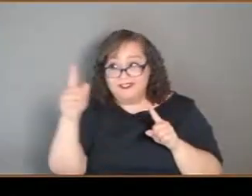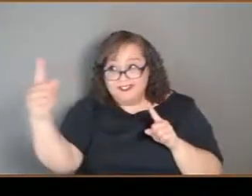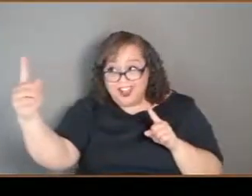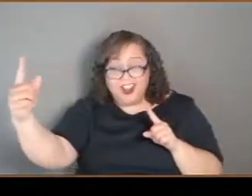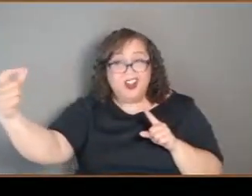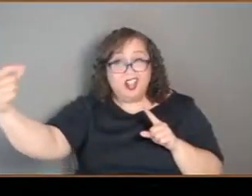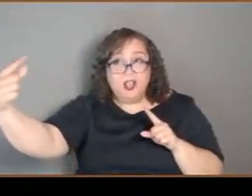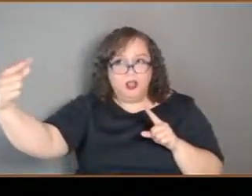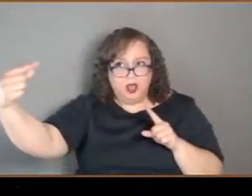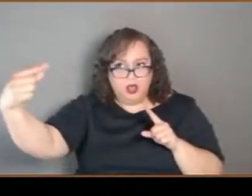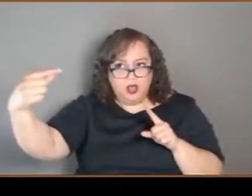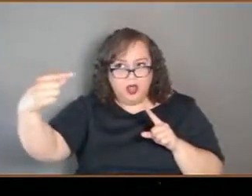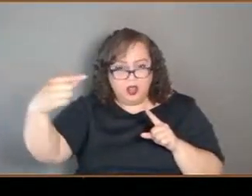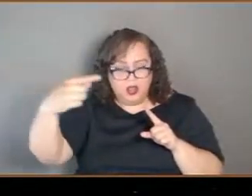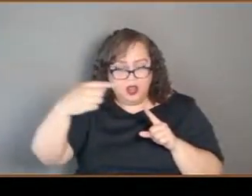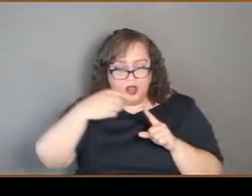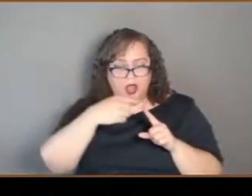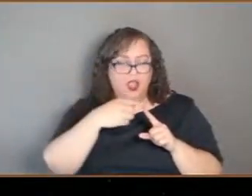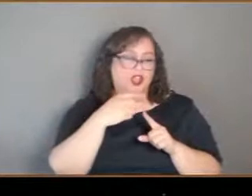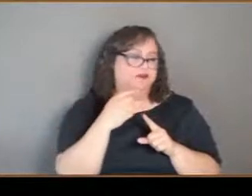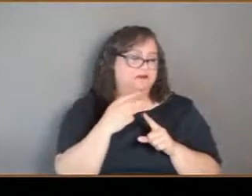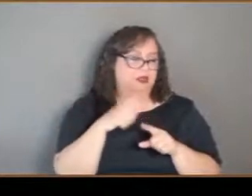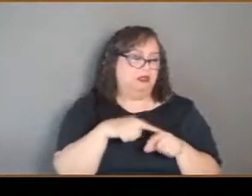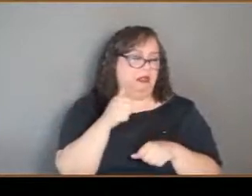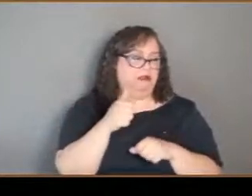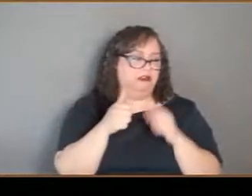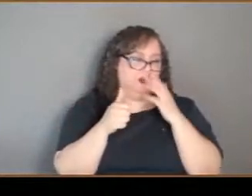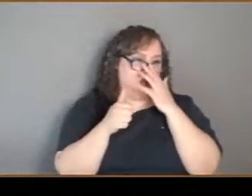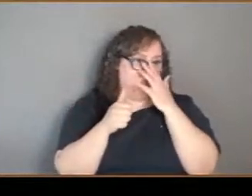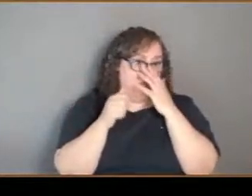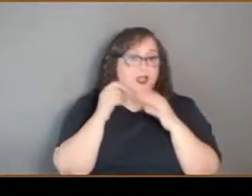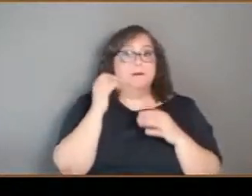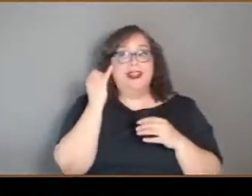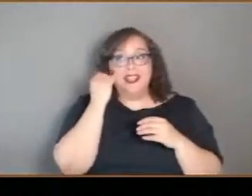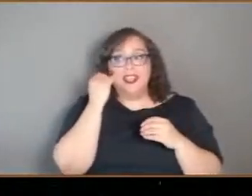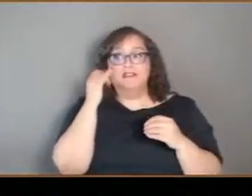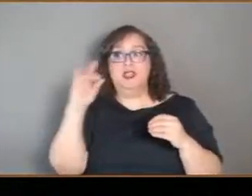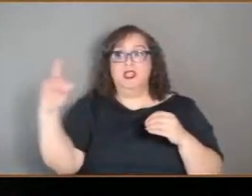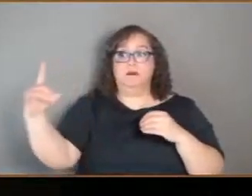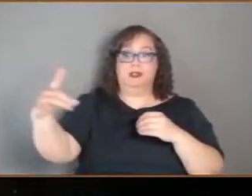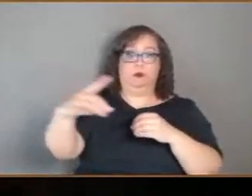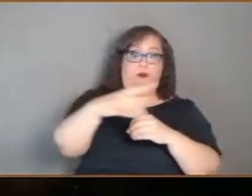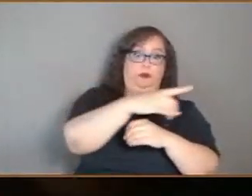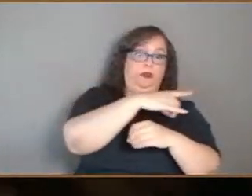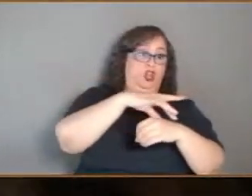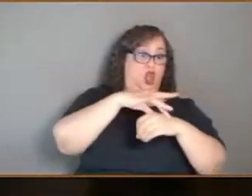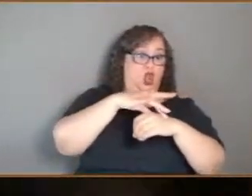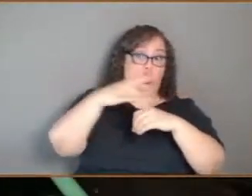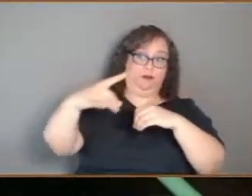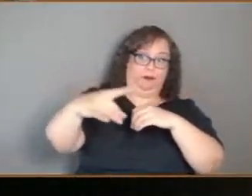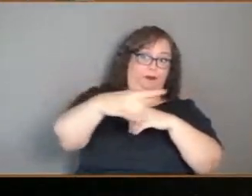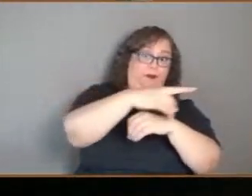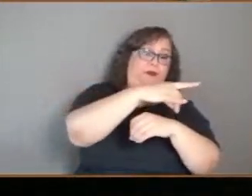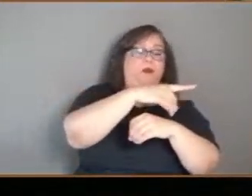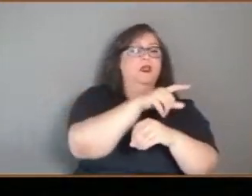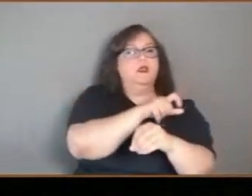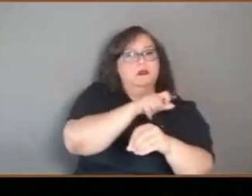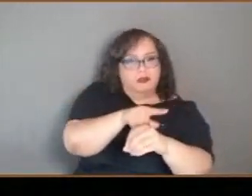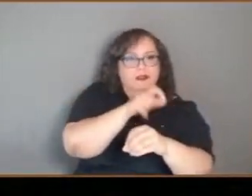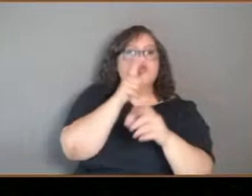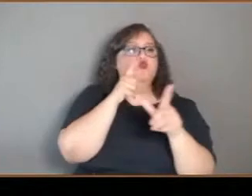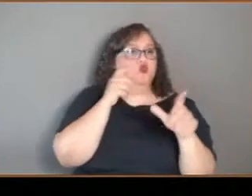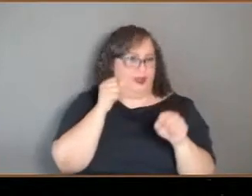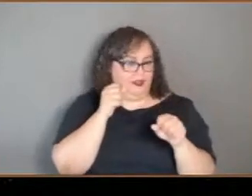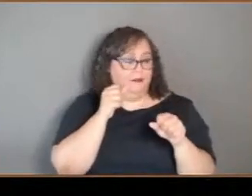Trojan asteroids, it's going to be even a little bit longer, but it's quick by outer solar system standards. So we'll be